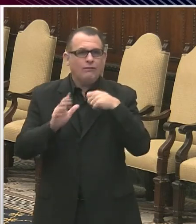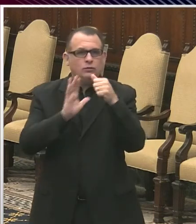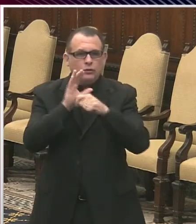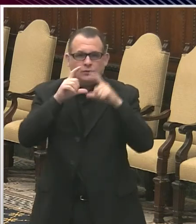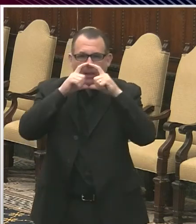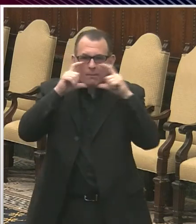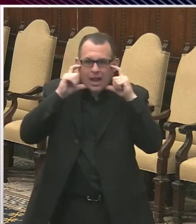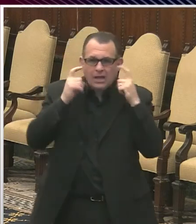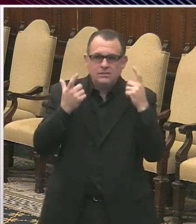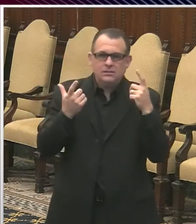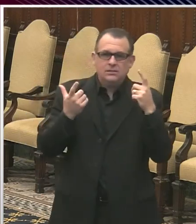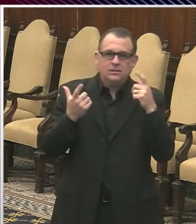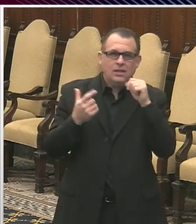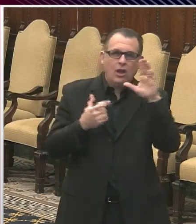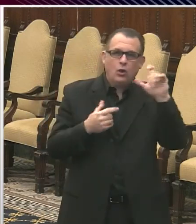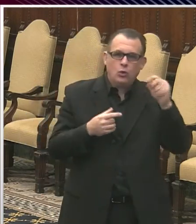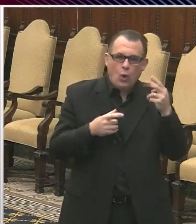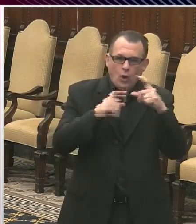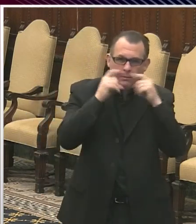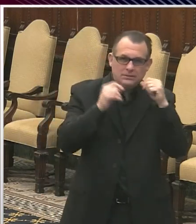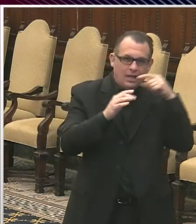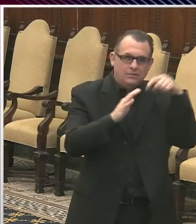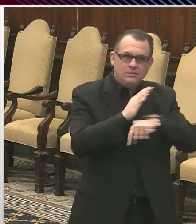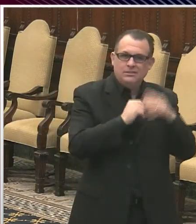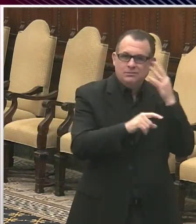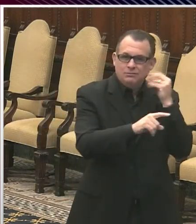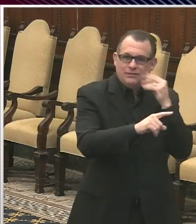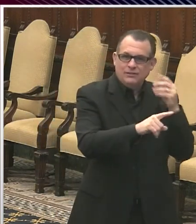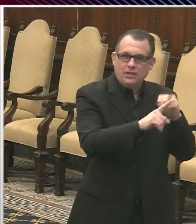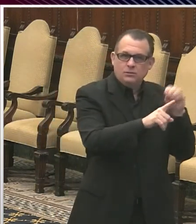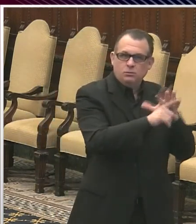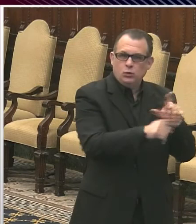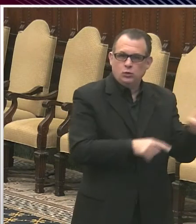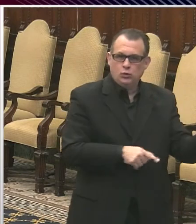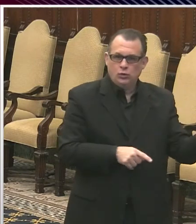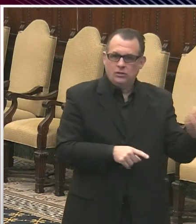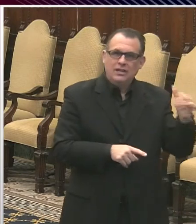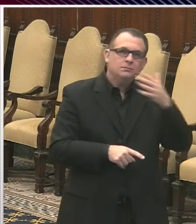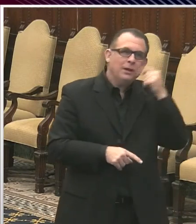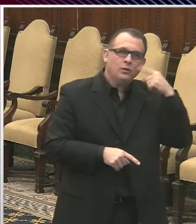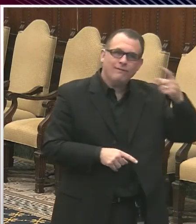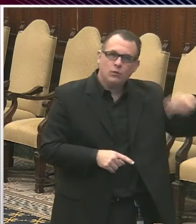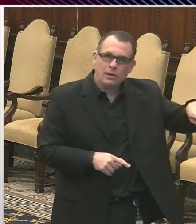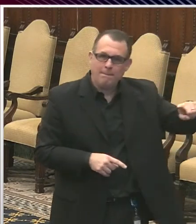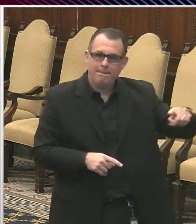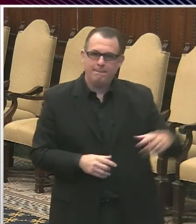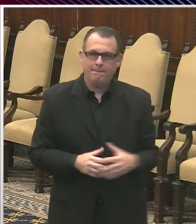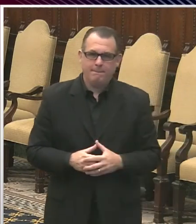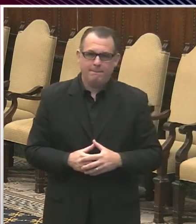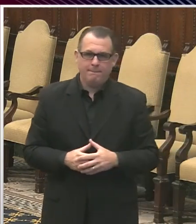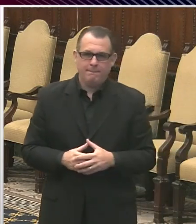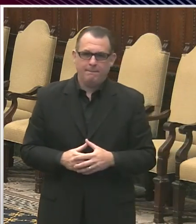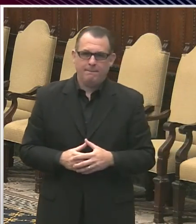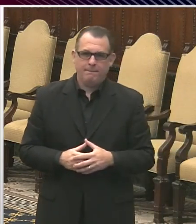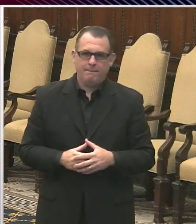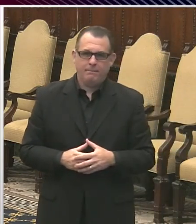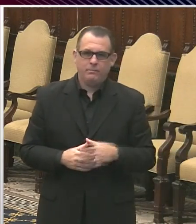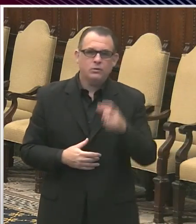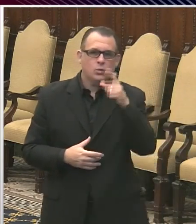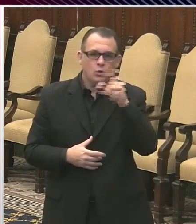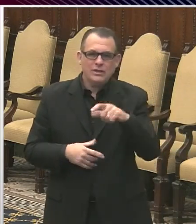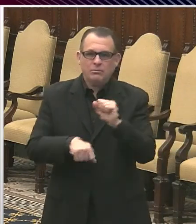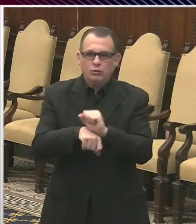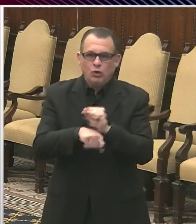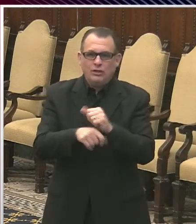N95 mask. So I think there's a misunderstanding there. It's actually, it's going to be better for people who really don't have to be working close to a